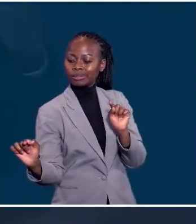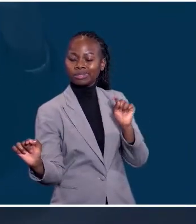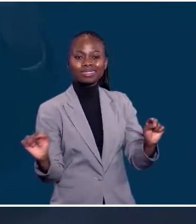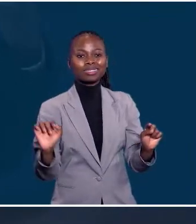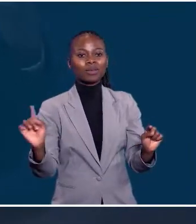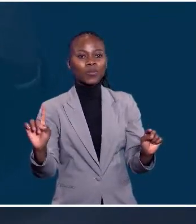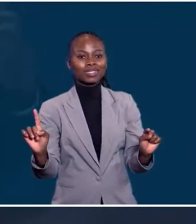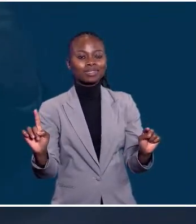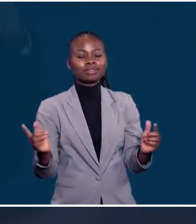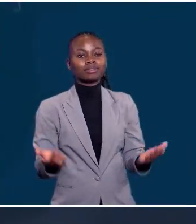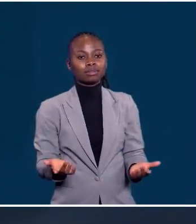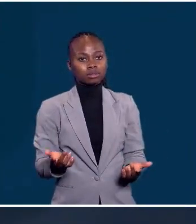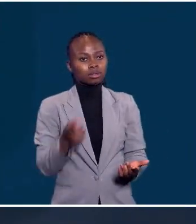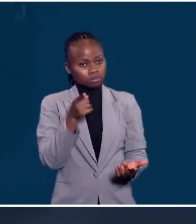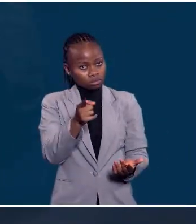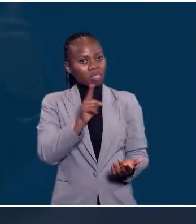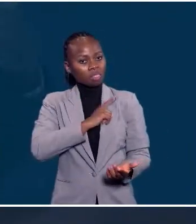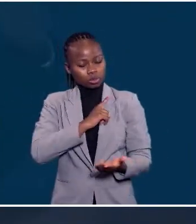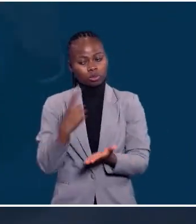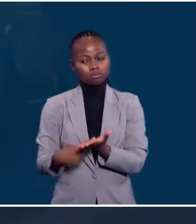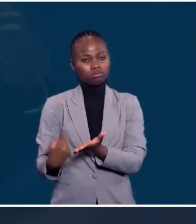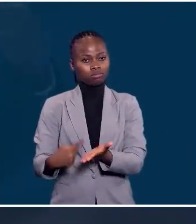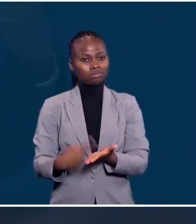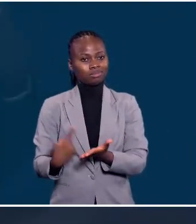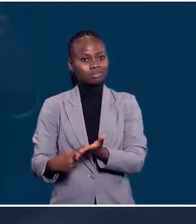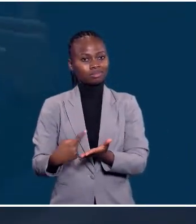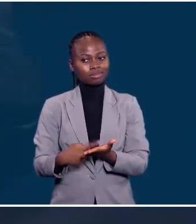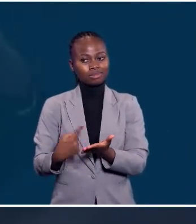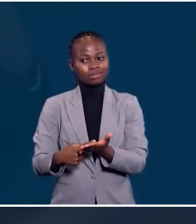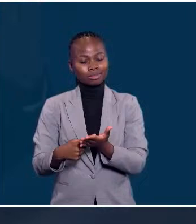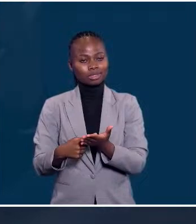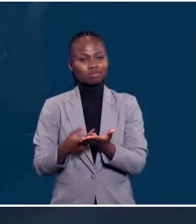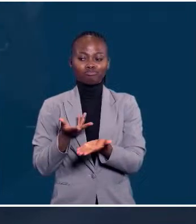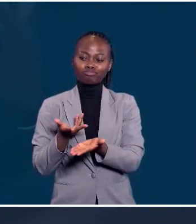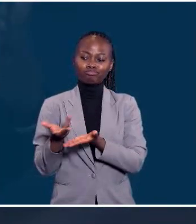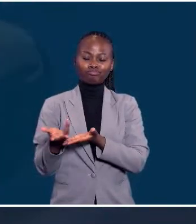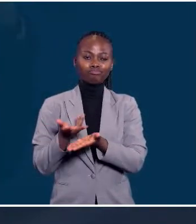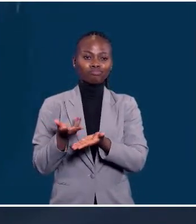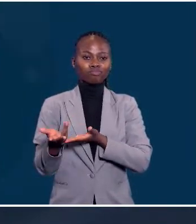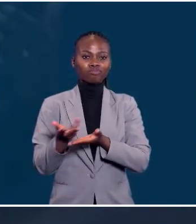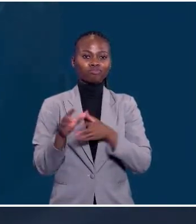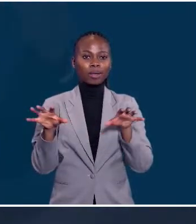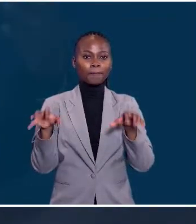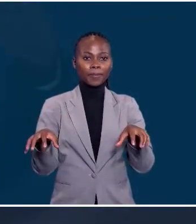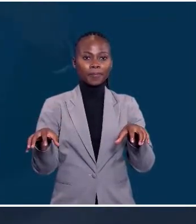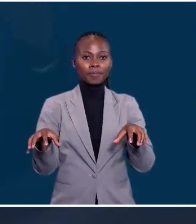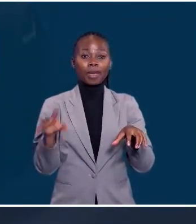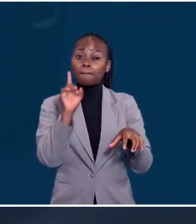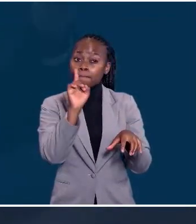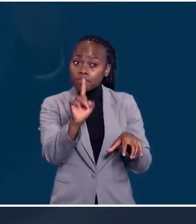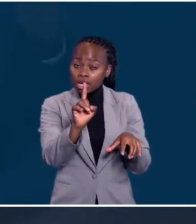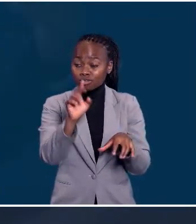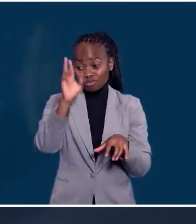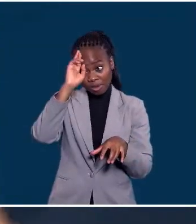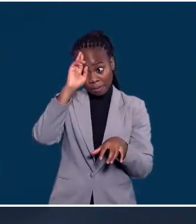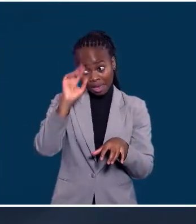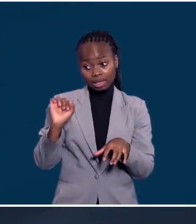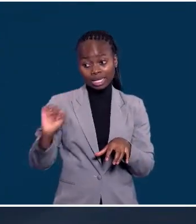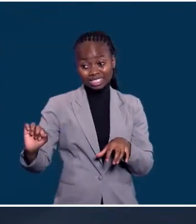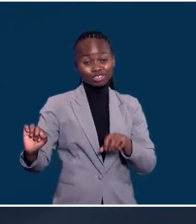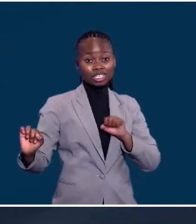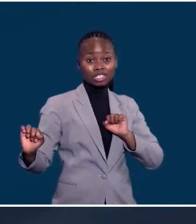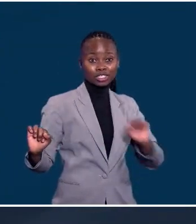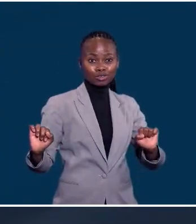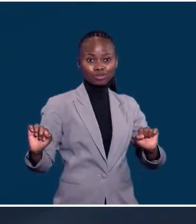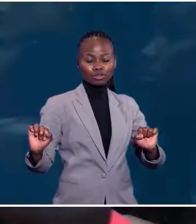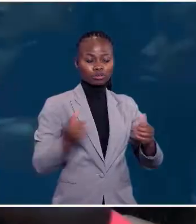enrich the forecast conversation in the two institutions, but each institution will still submit its